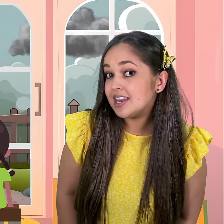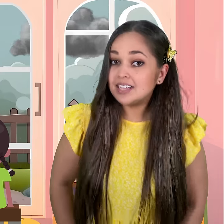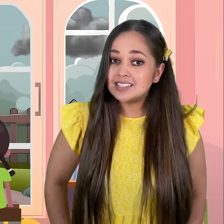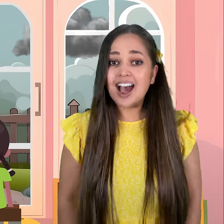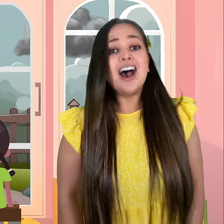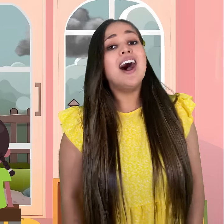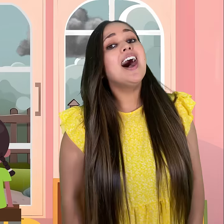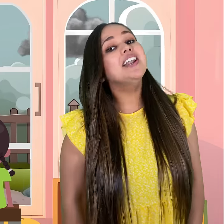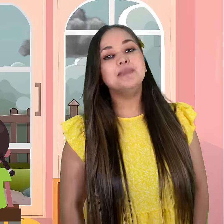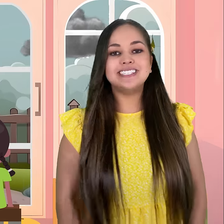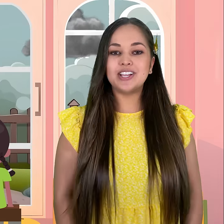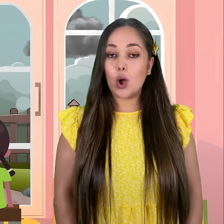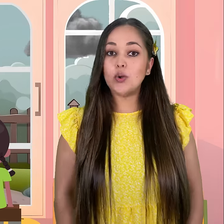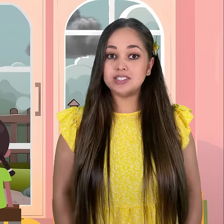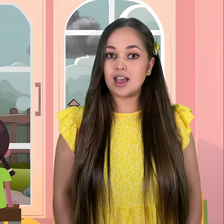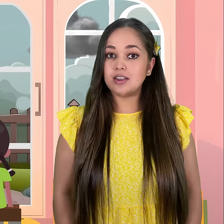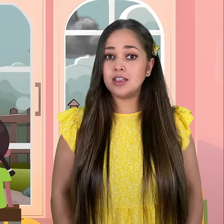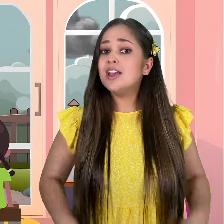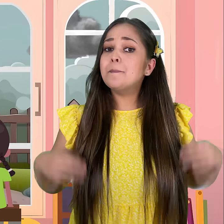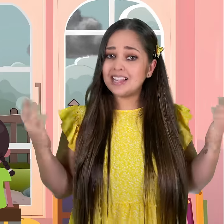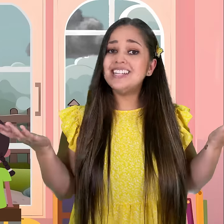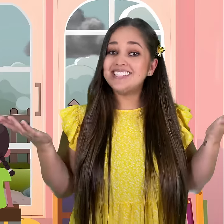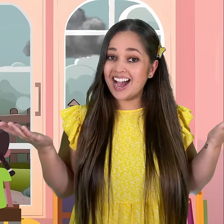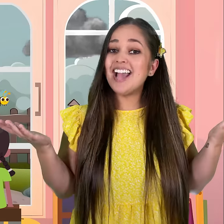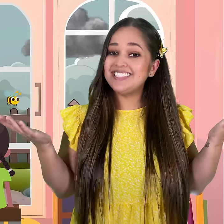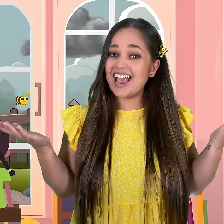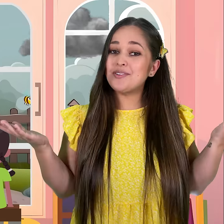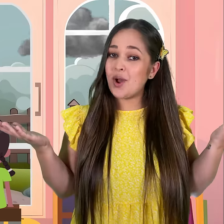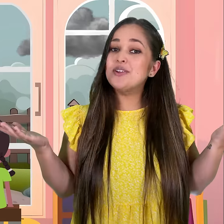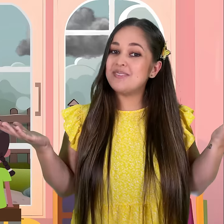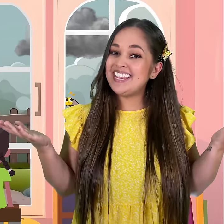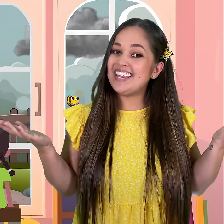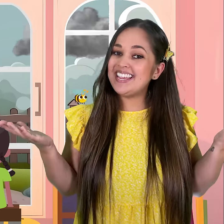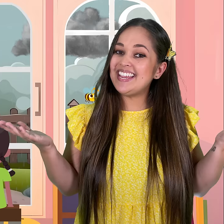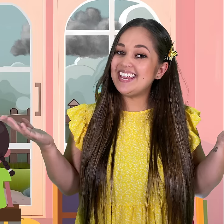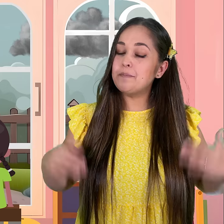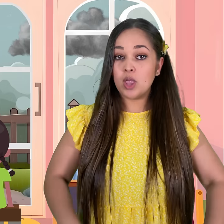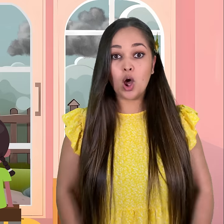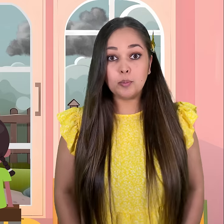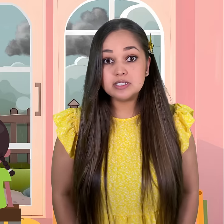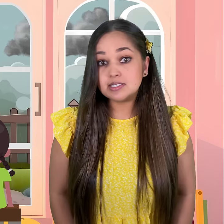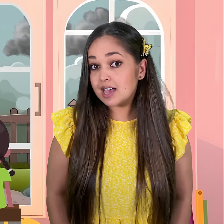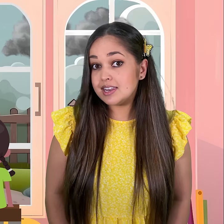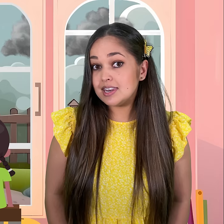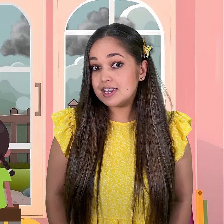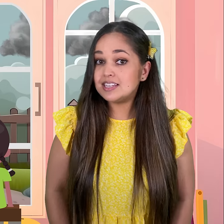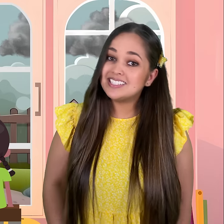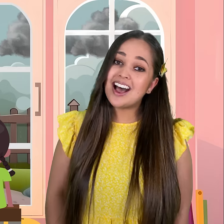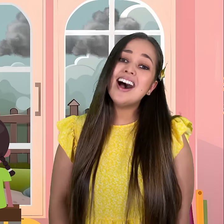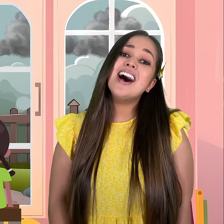Sun, Sun, Mr. Golden Sun, please shine down on me. Oh, Mr.